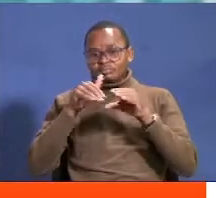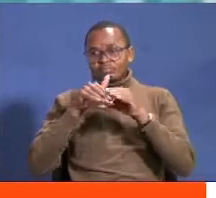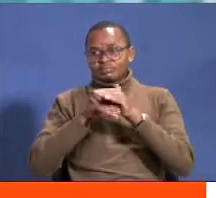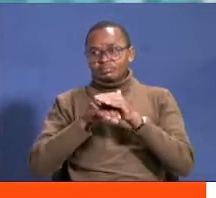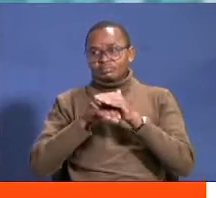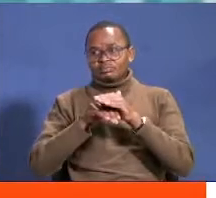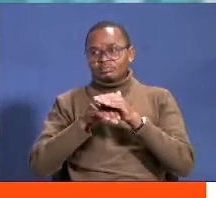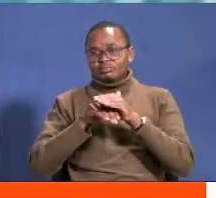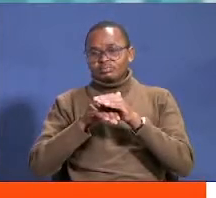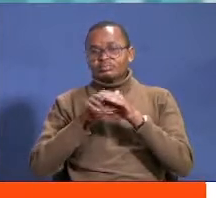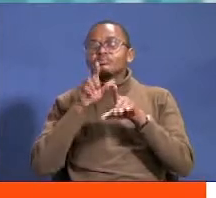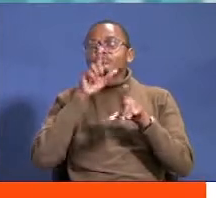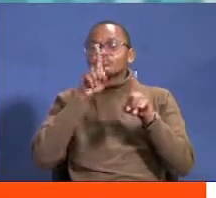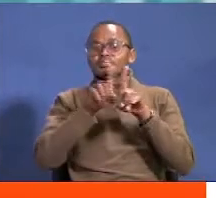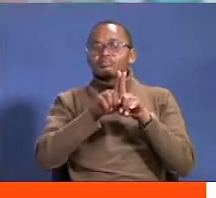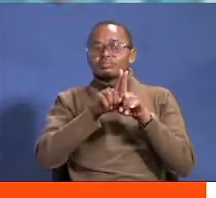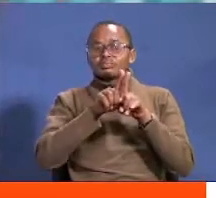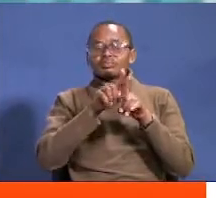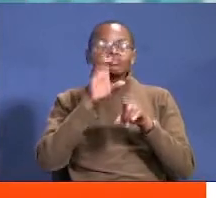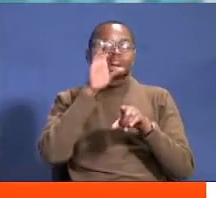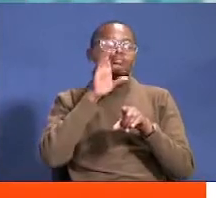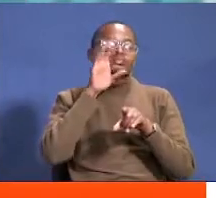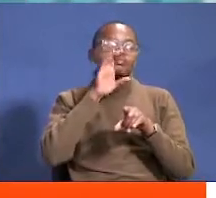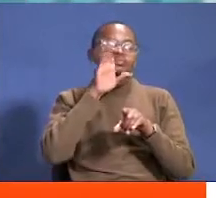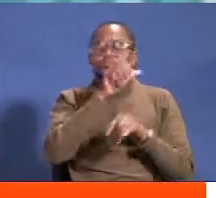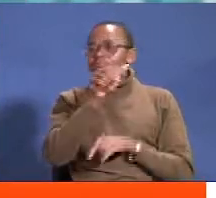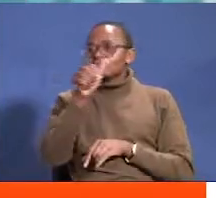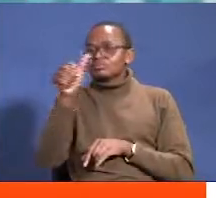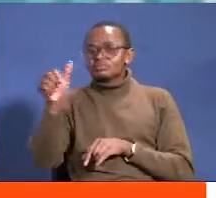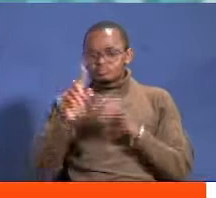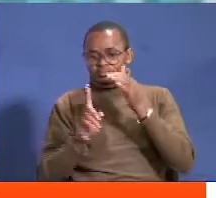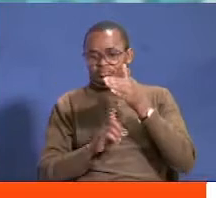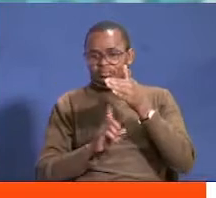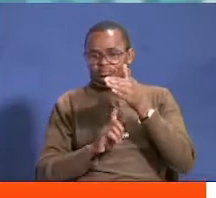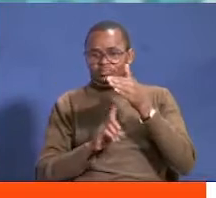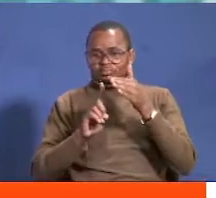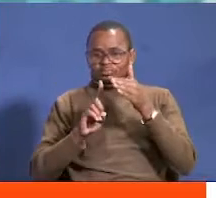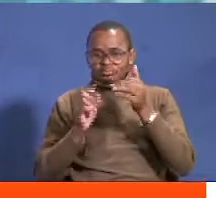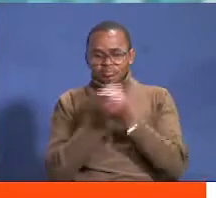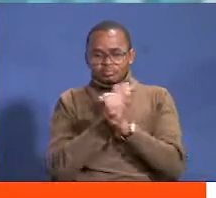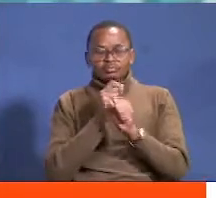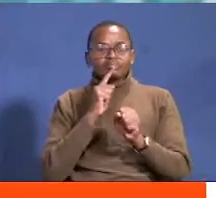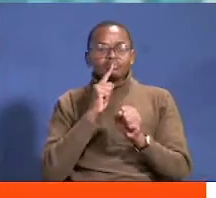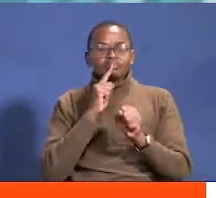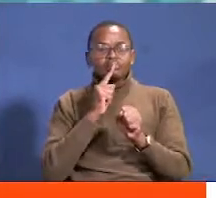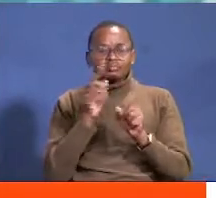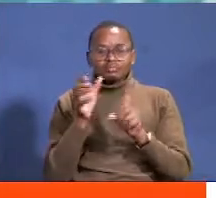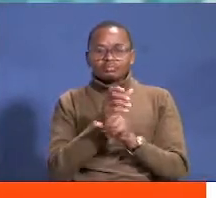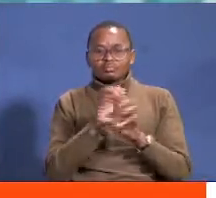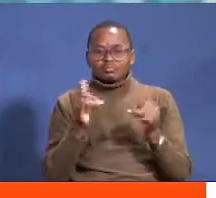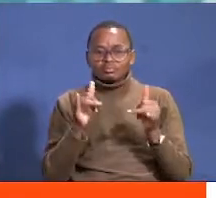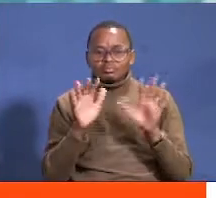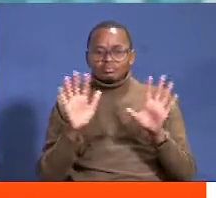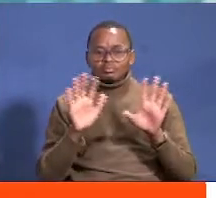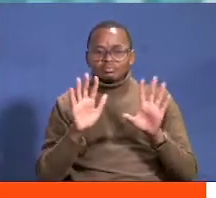these are the brothers, the cousins who are also in the other ministries. Then therefore we can't really say that they're going to achieve. We're yet to see